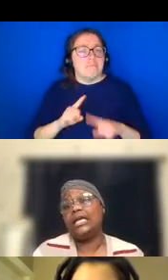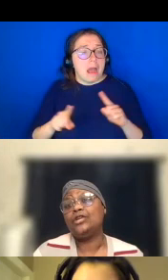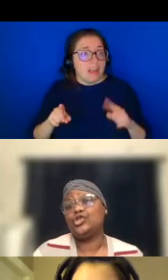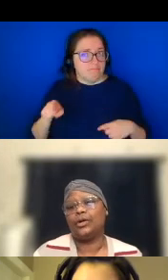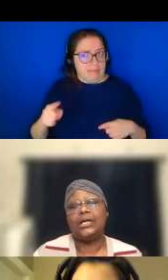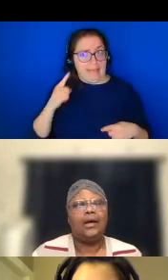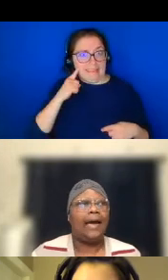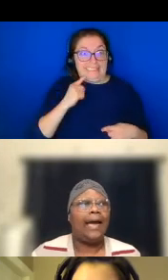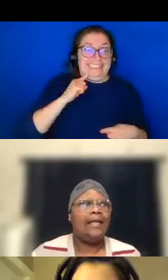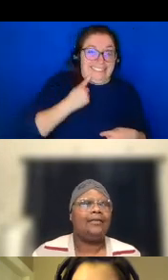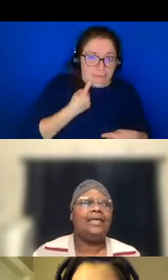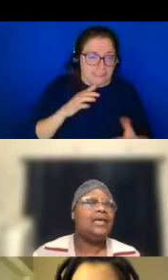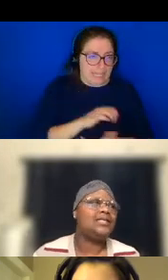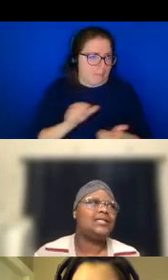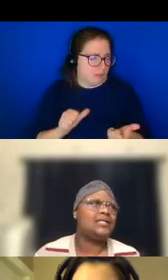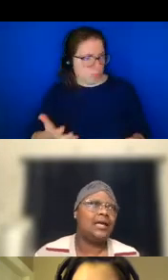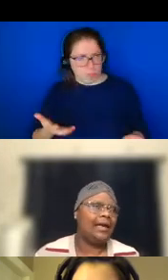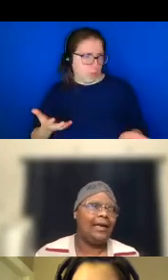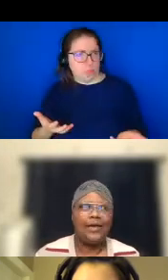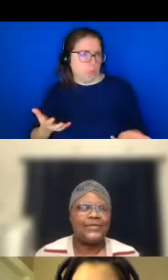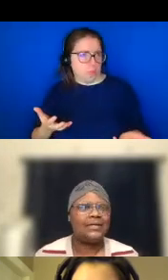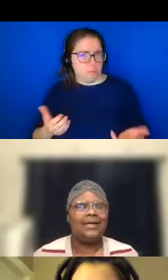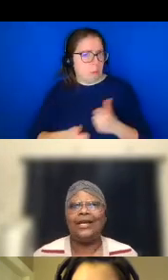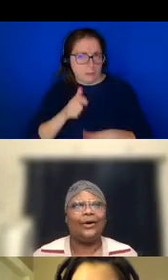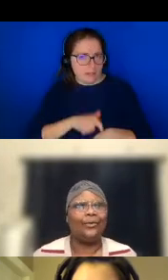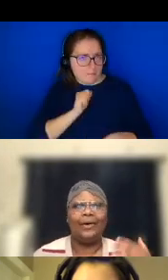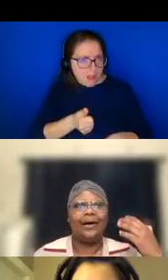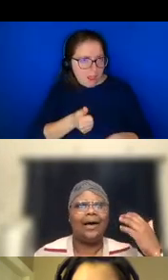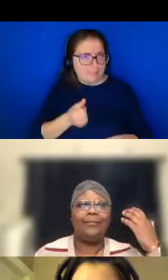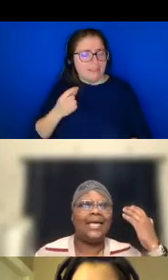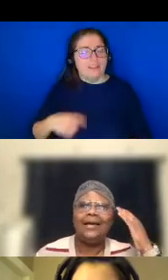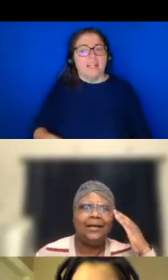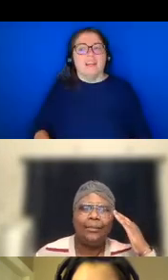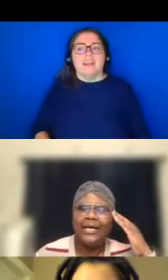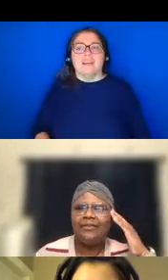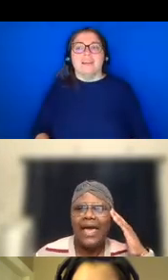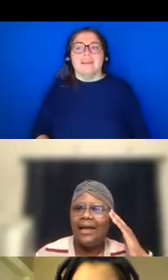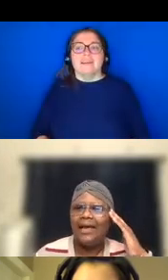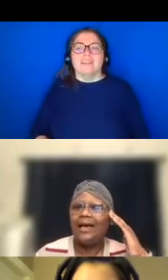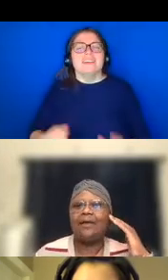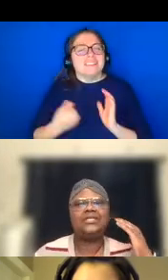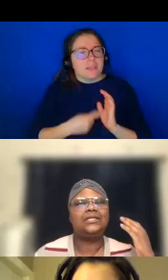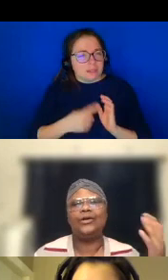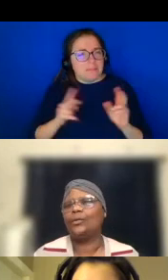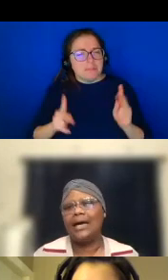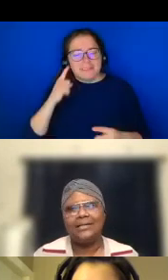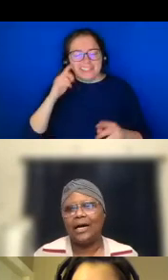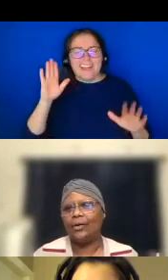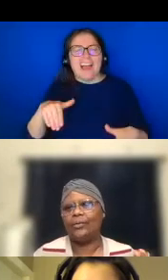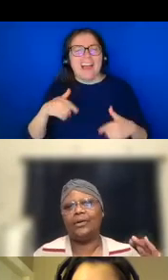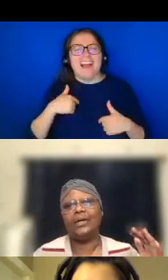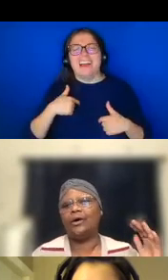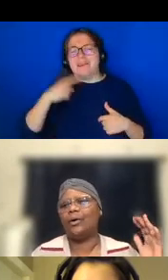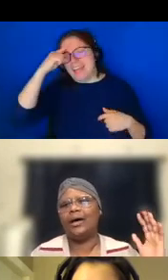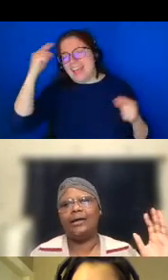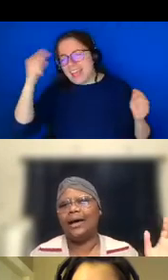significantly injured. And the easiest thing is, I'm getting a little bit of a headache. I'm just going to go lie